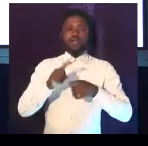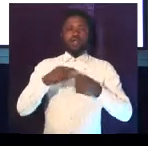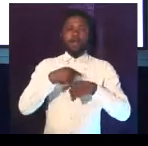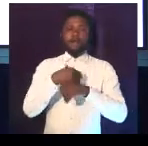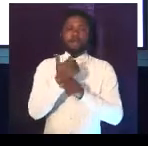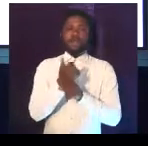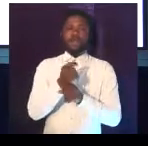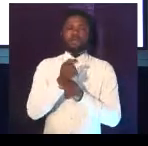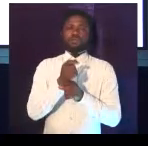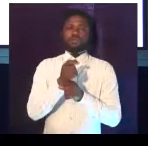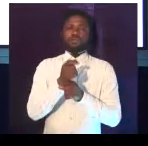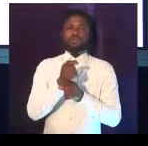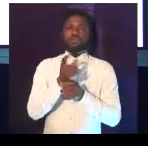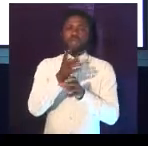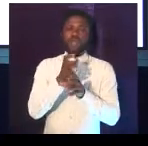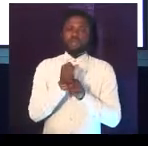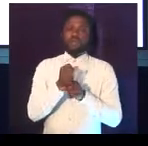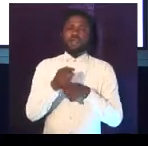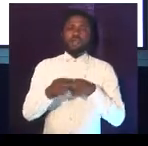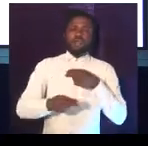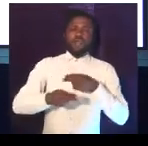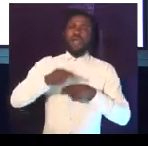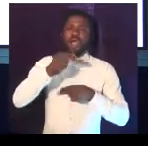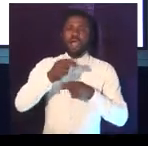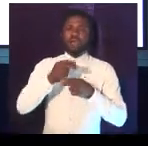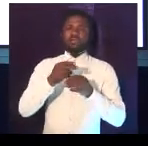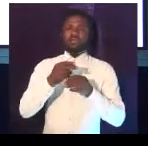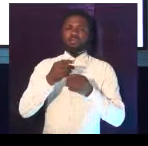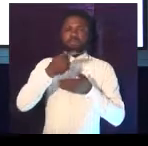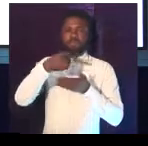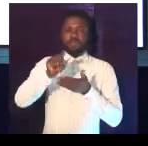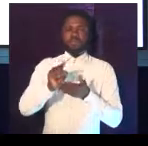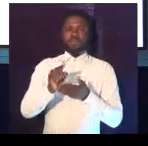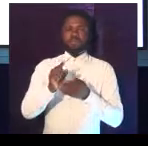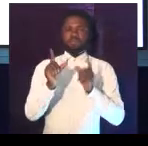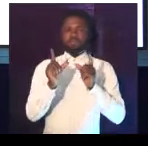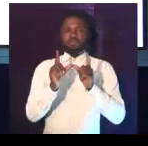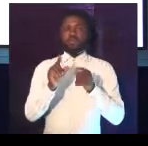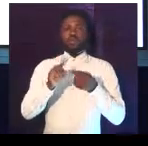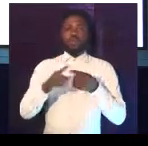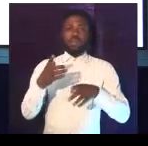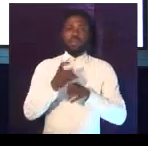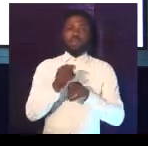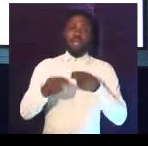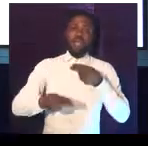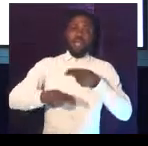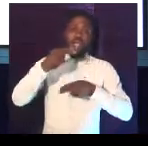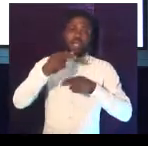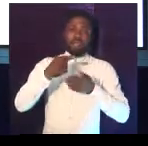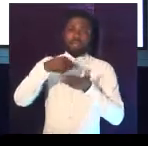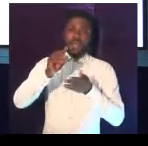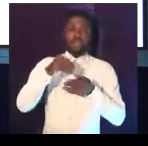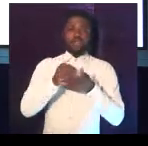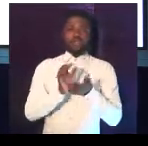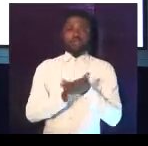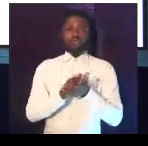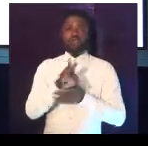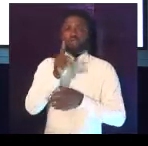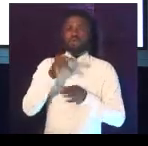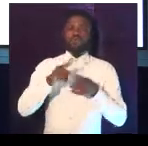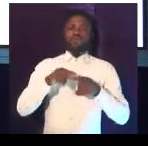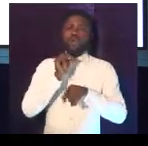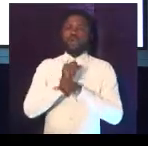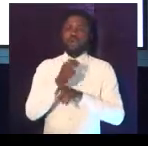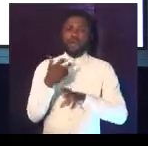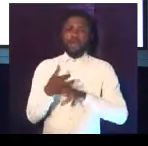work hard to ensure high grades. Work hard to ensure high grades. To get high grades in school, you